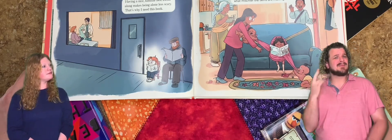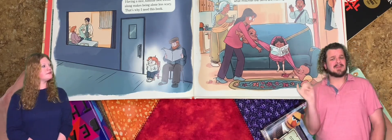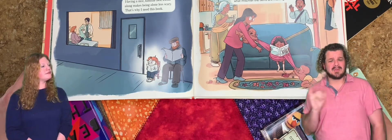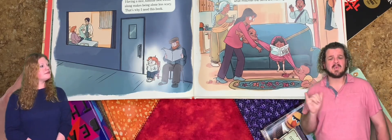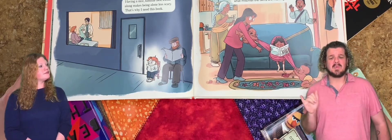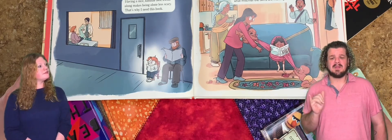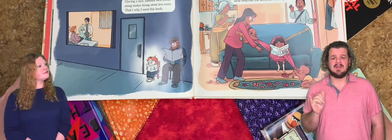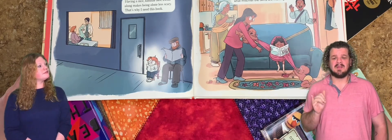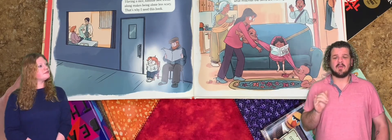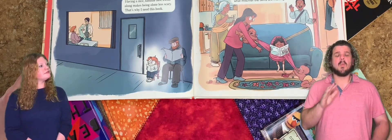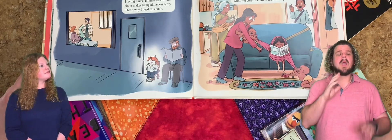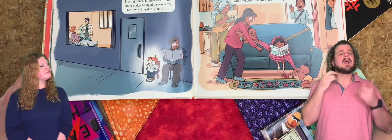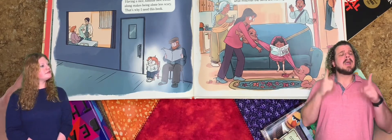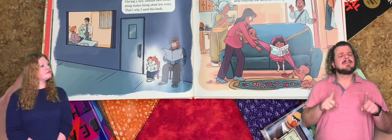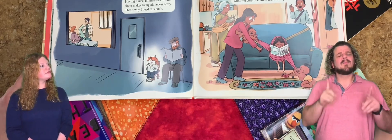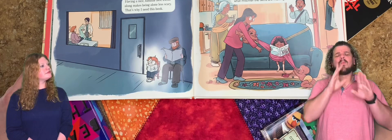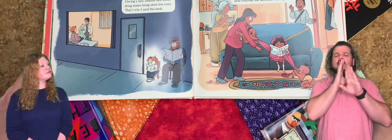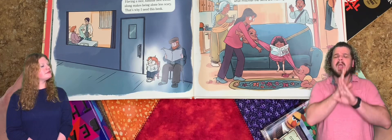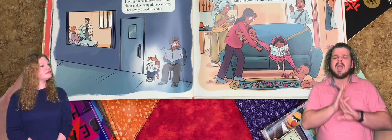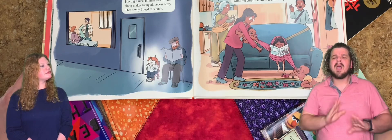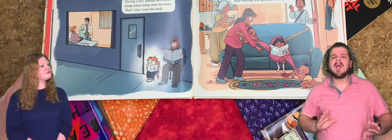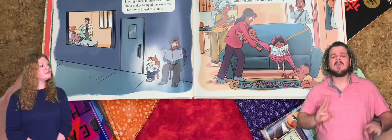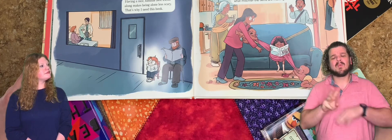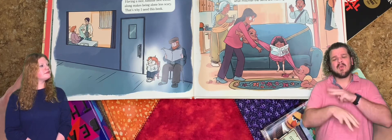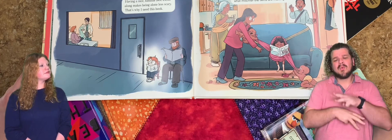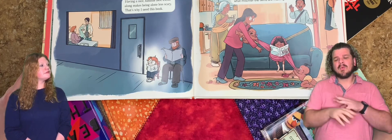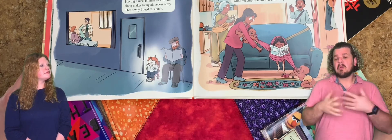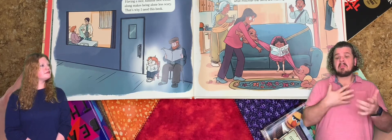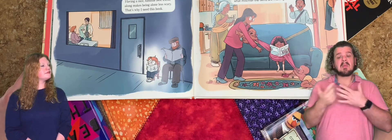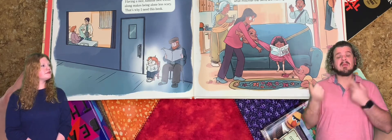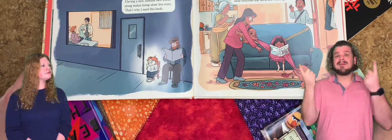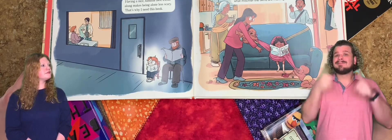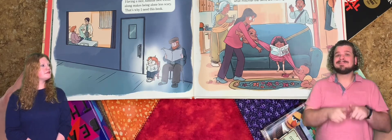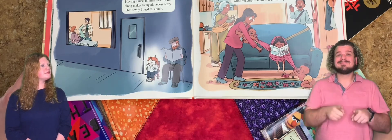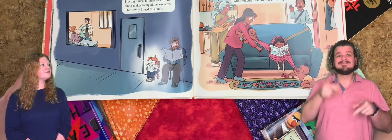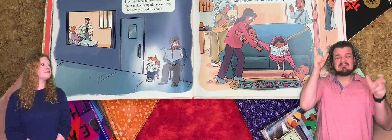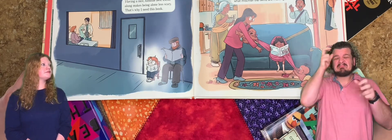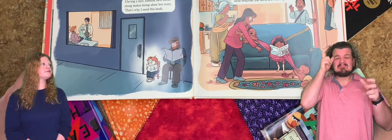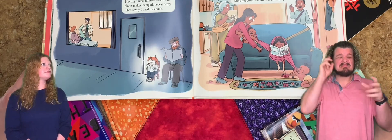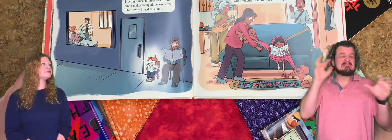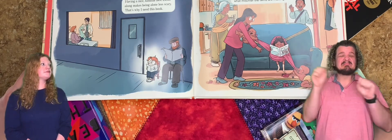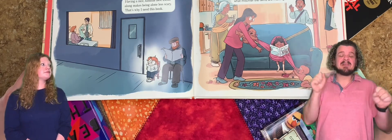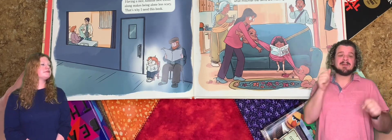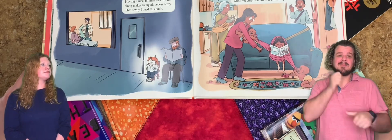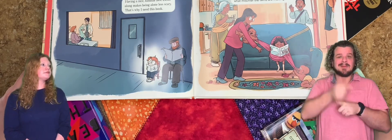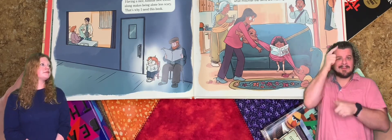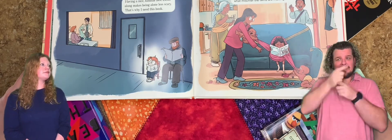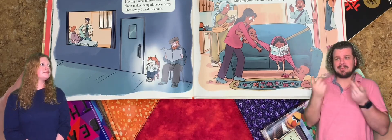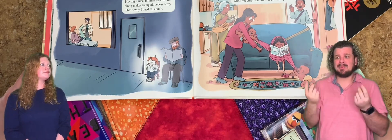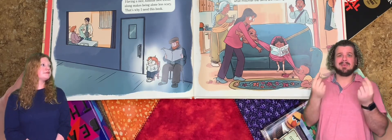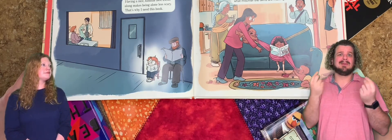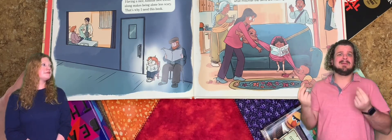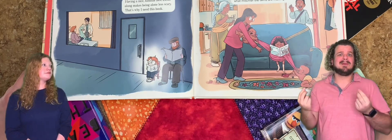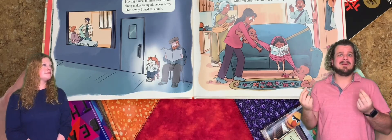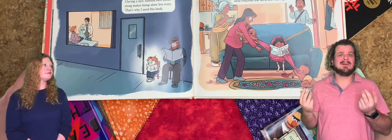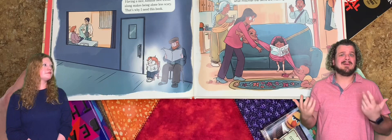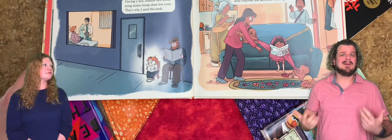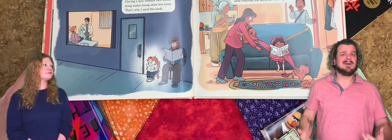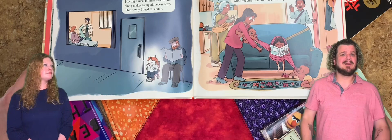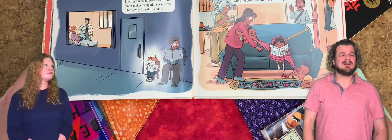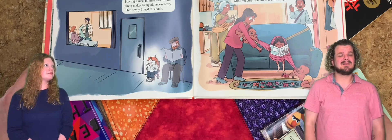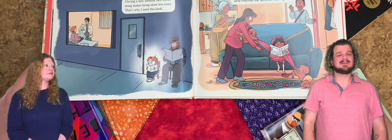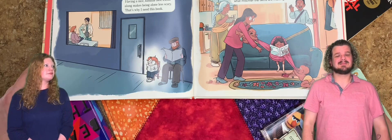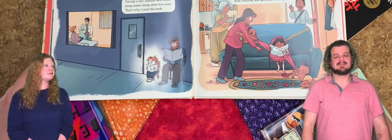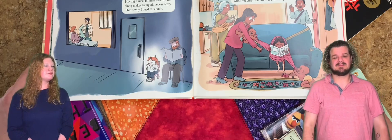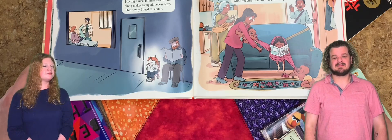Yes, I need my best friend around too, so I can have a quiet world no matter what mischief the twins are making.